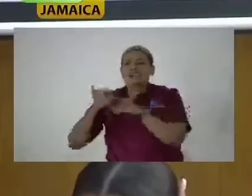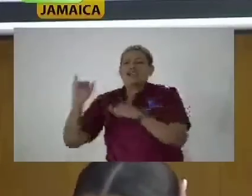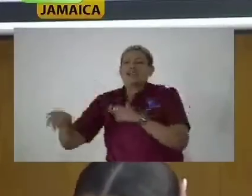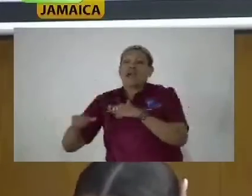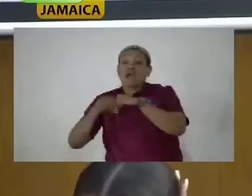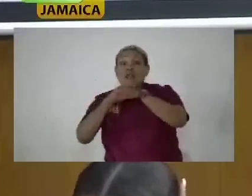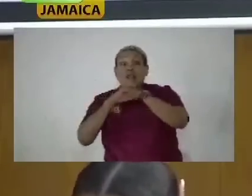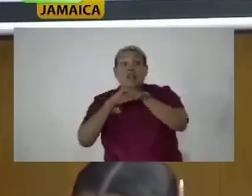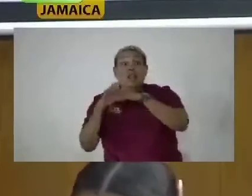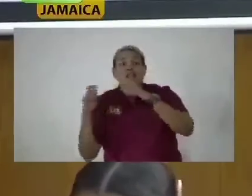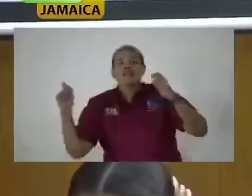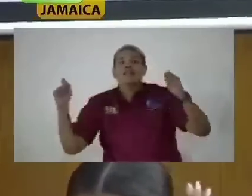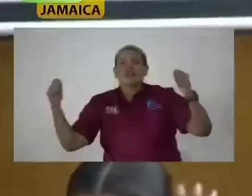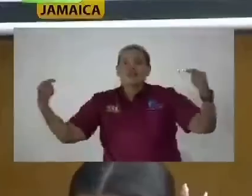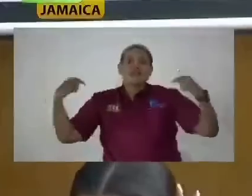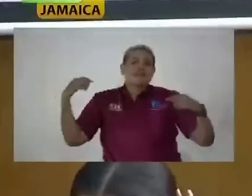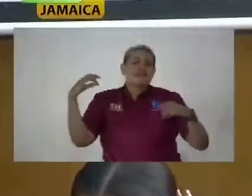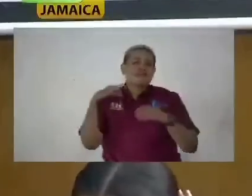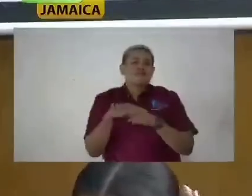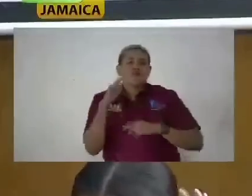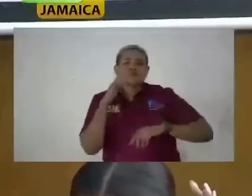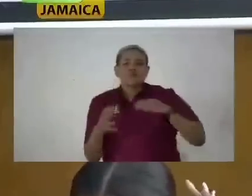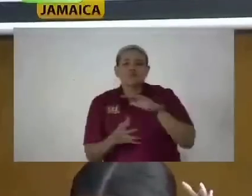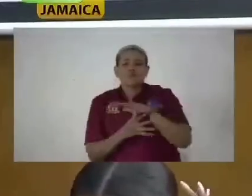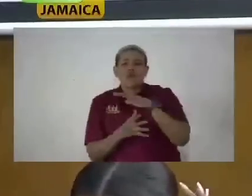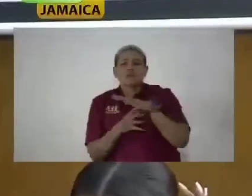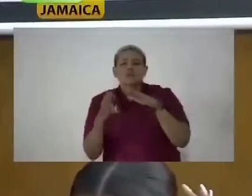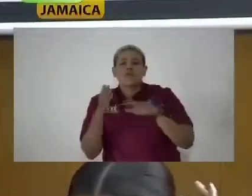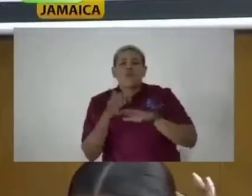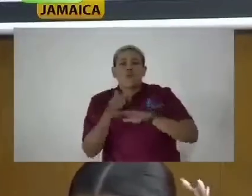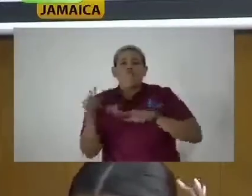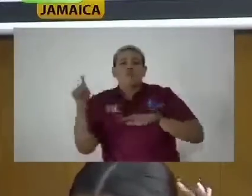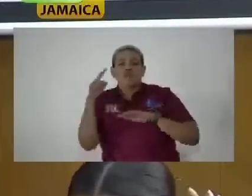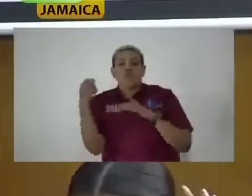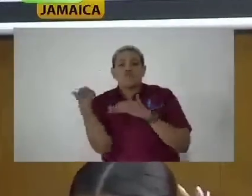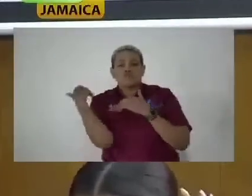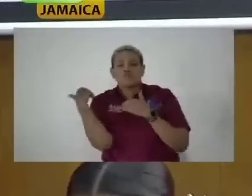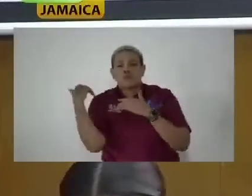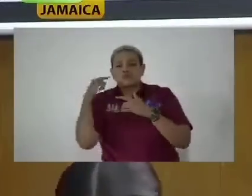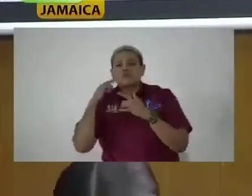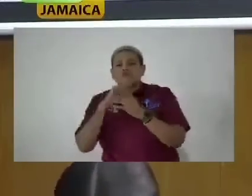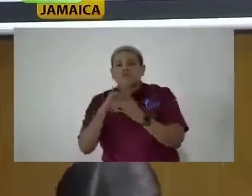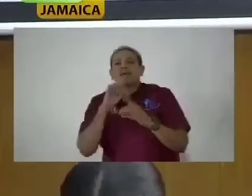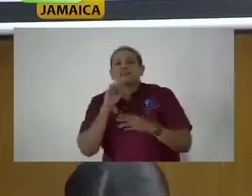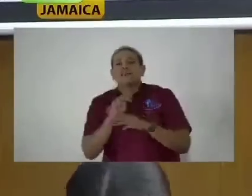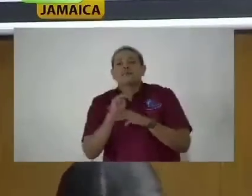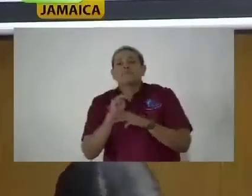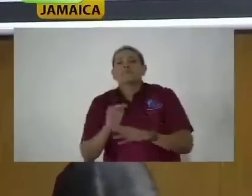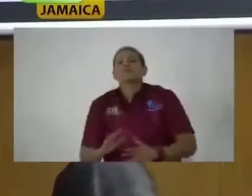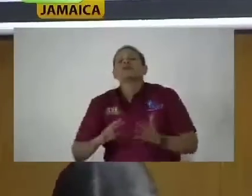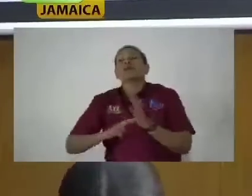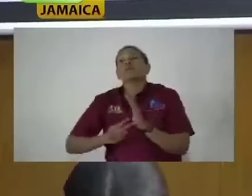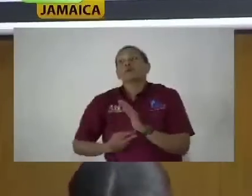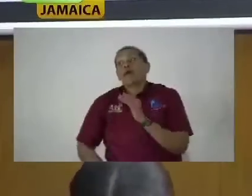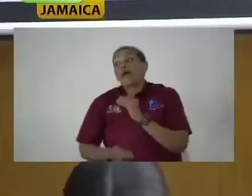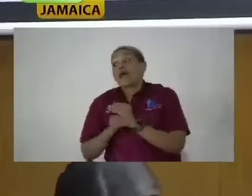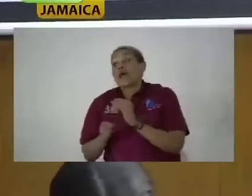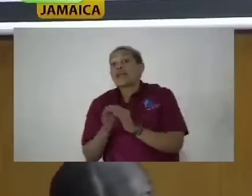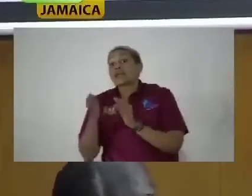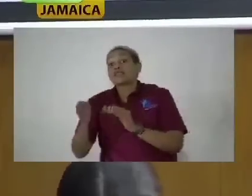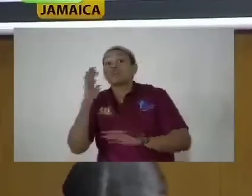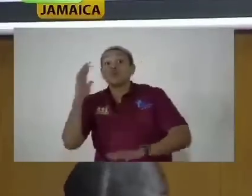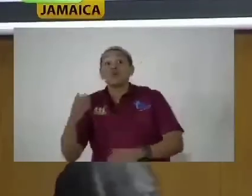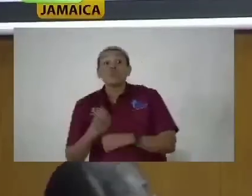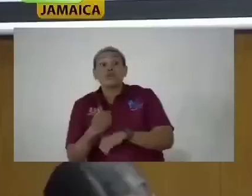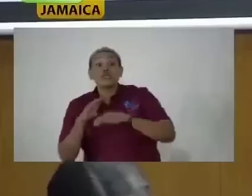duty will be prioritized over their responsibilities as ministers, and therefore, by extension, we'll put